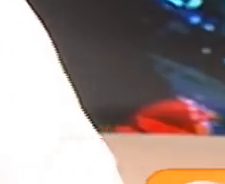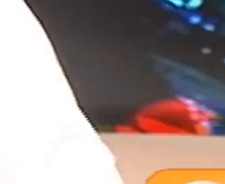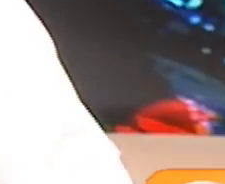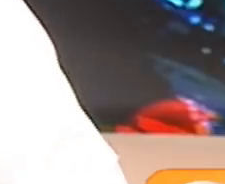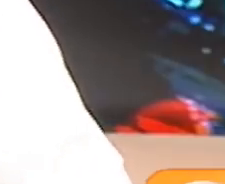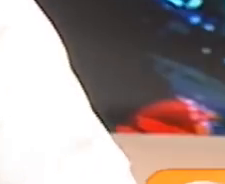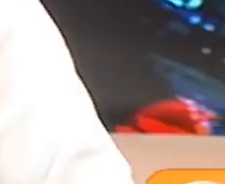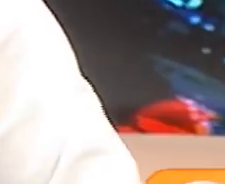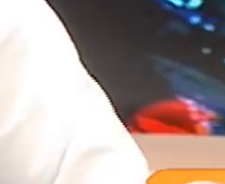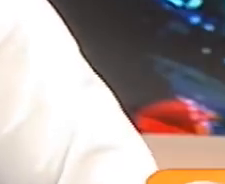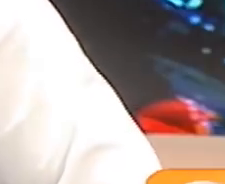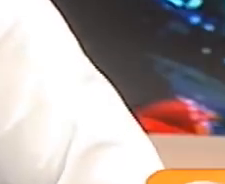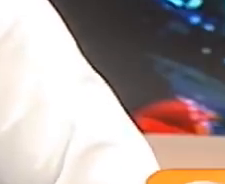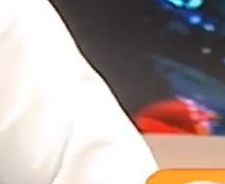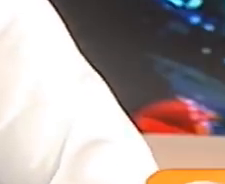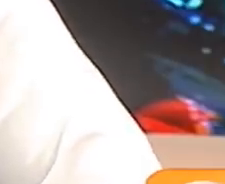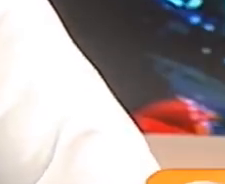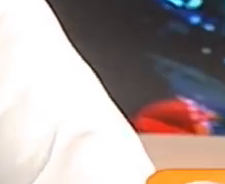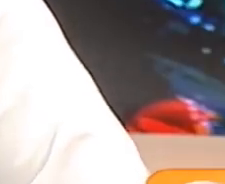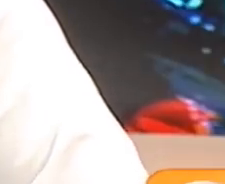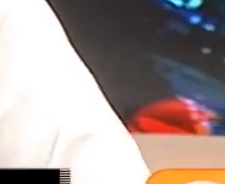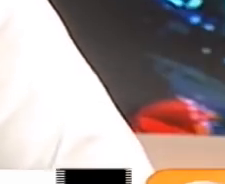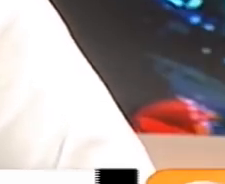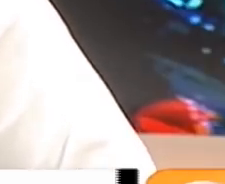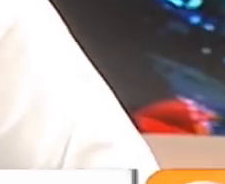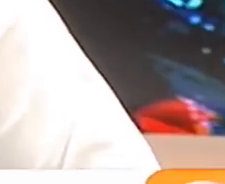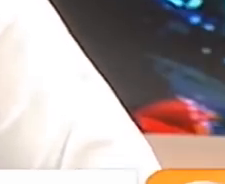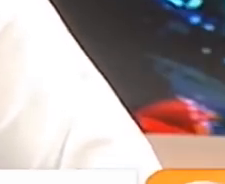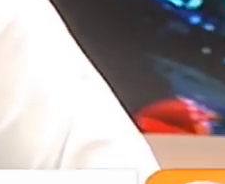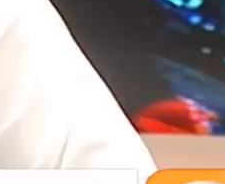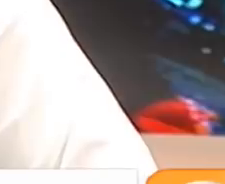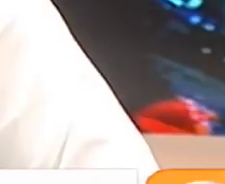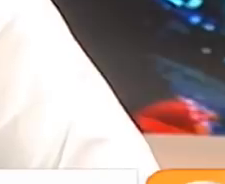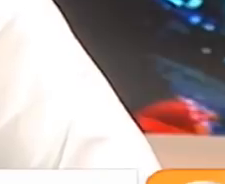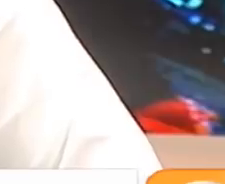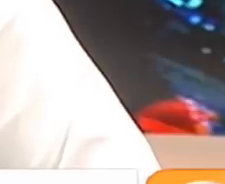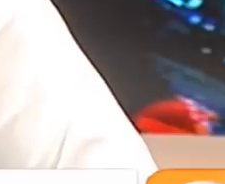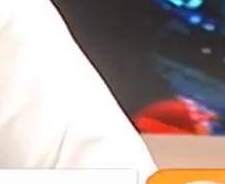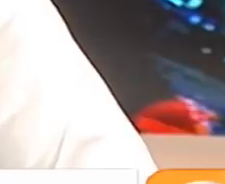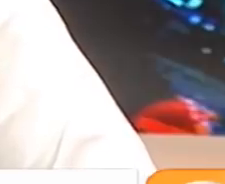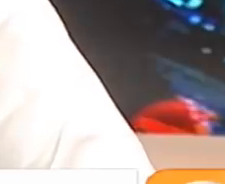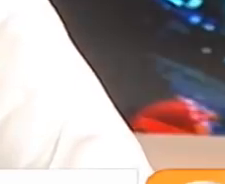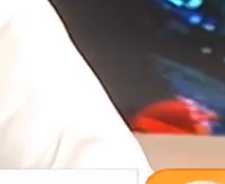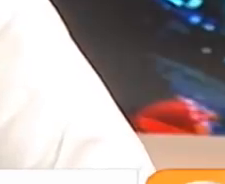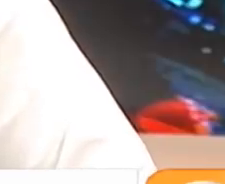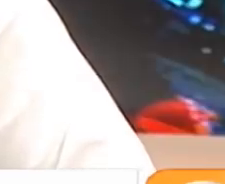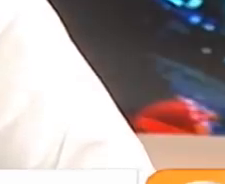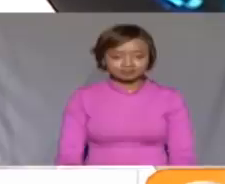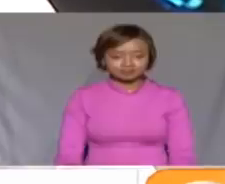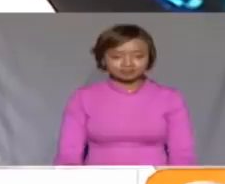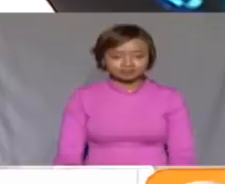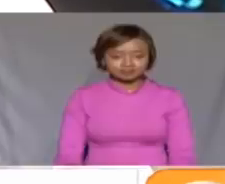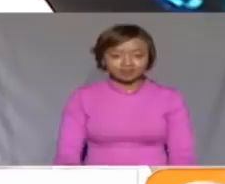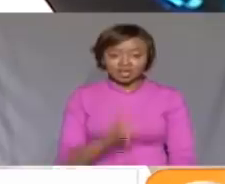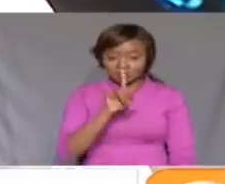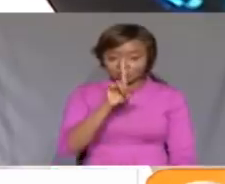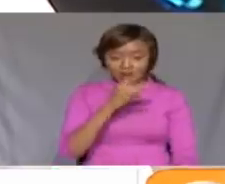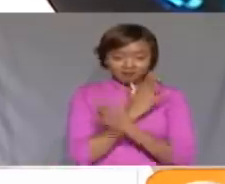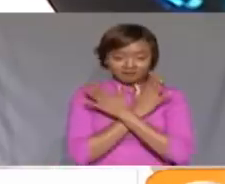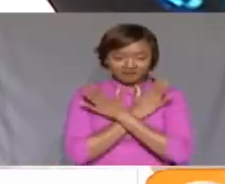On my kicker tonight, I pay a personal tribute to a colleague,